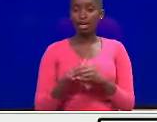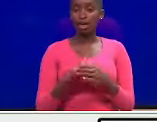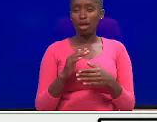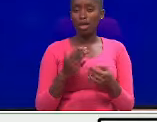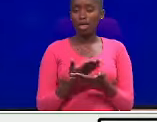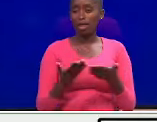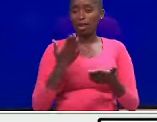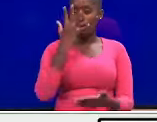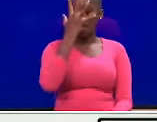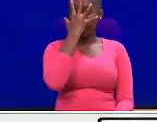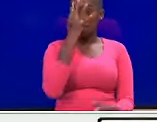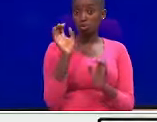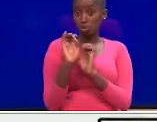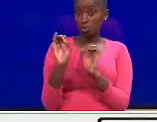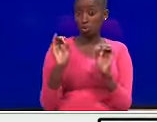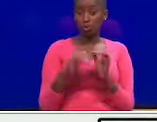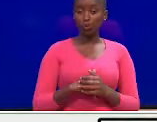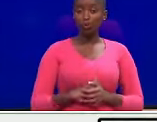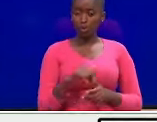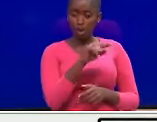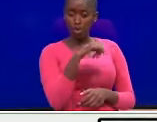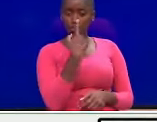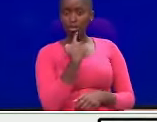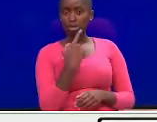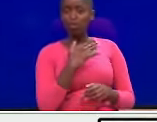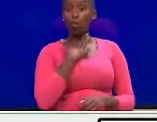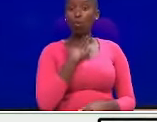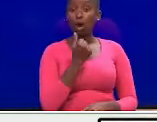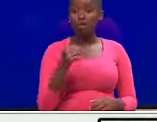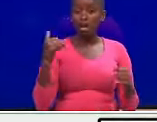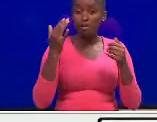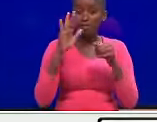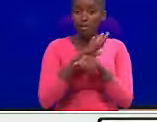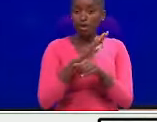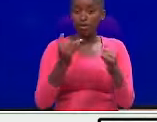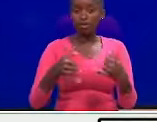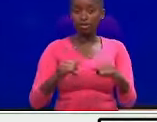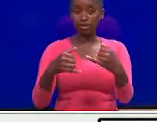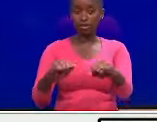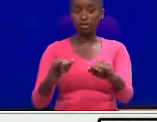embarrassment. Dons are saying they want full implementation of the